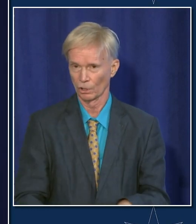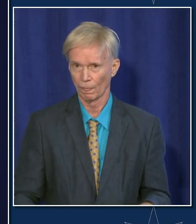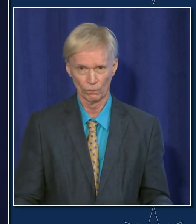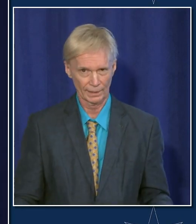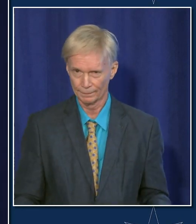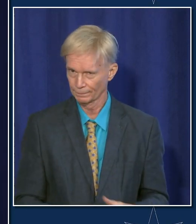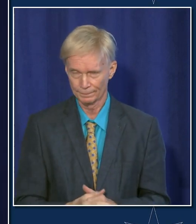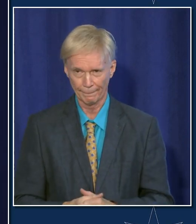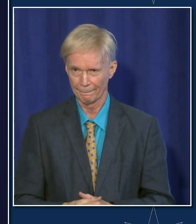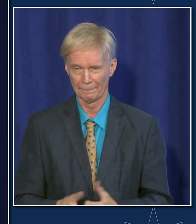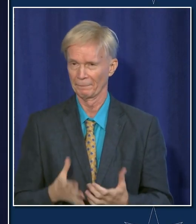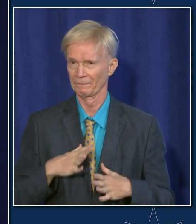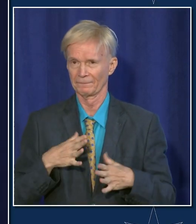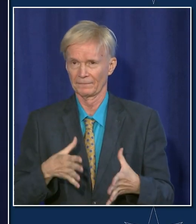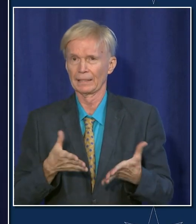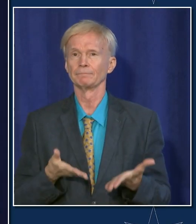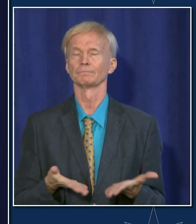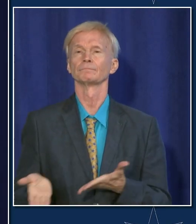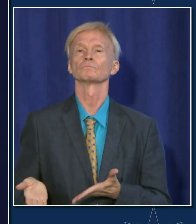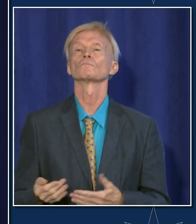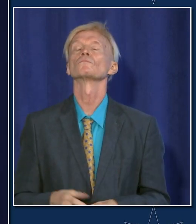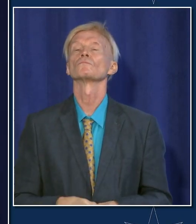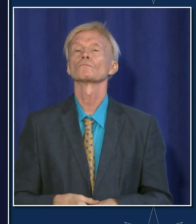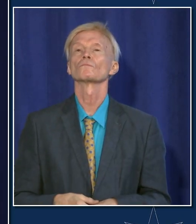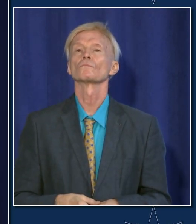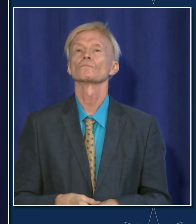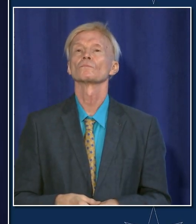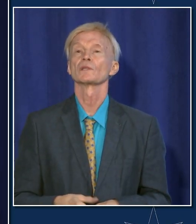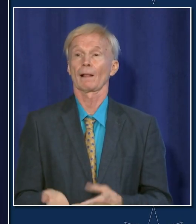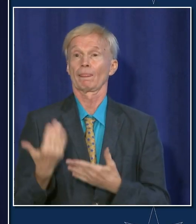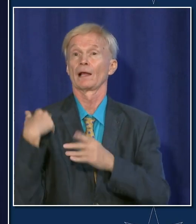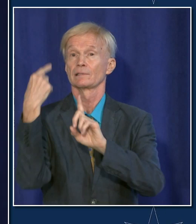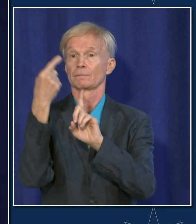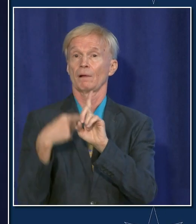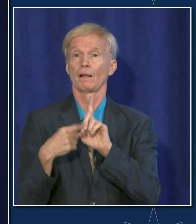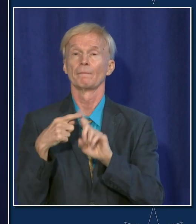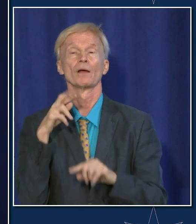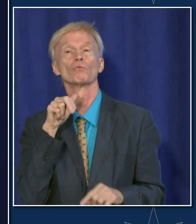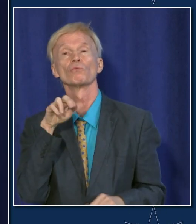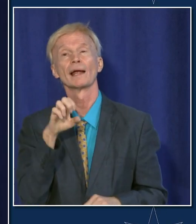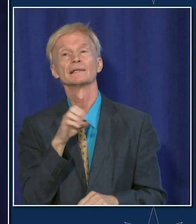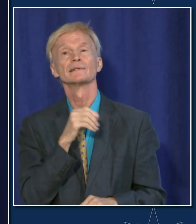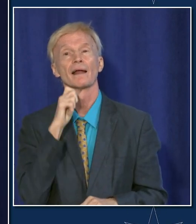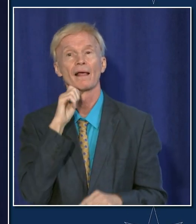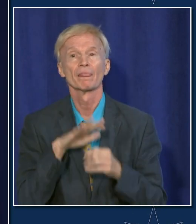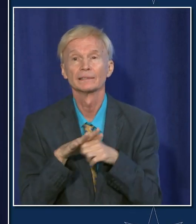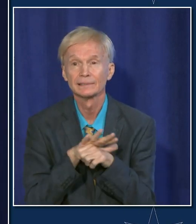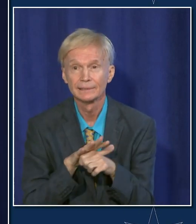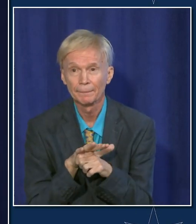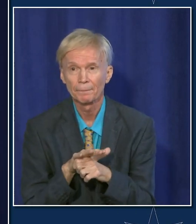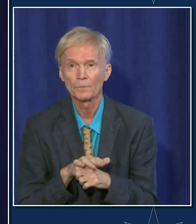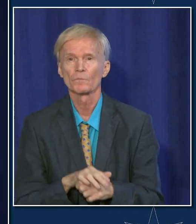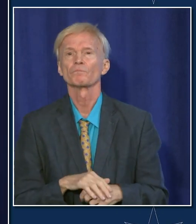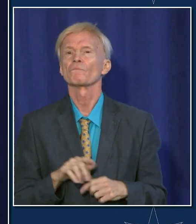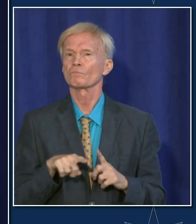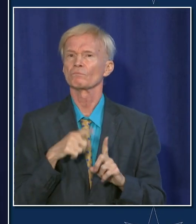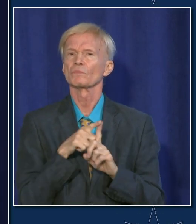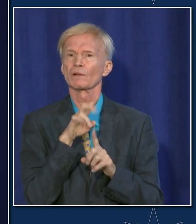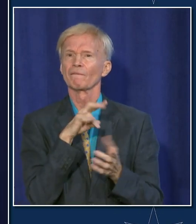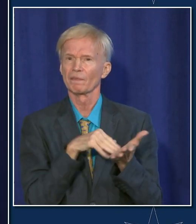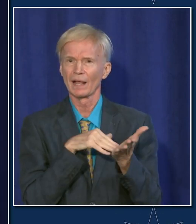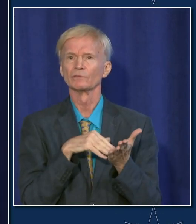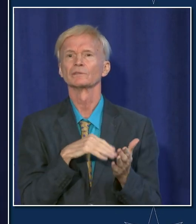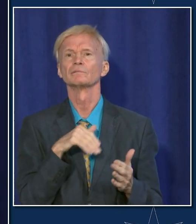children. If we look at the last month in Chicago by race ethnicity, we've had about 7,000 COVID diagnoses over the last month,